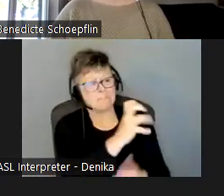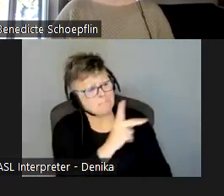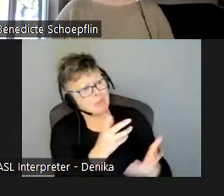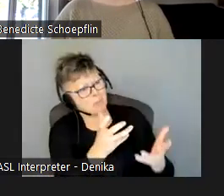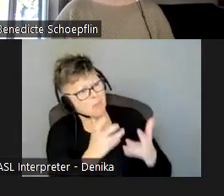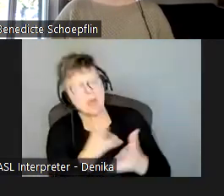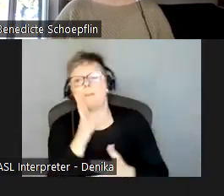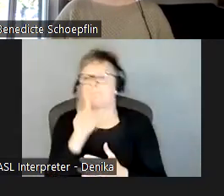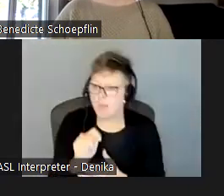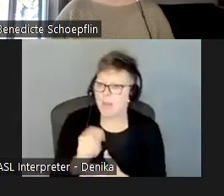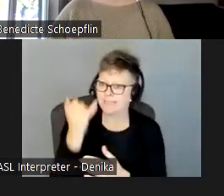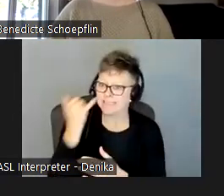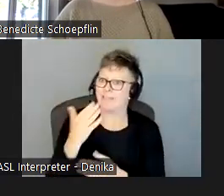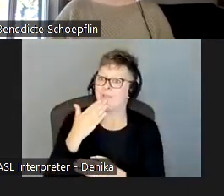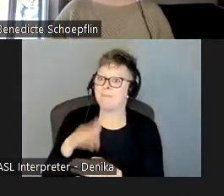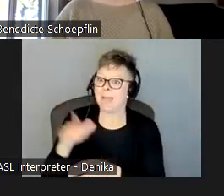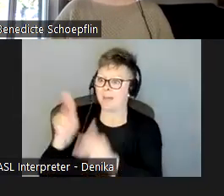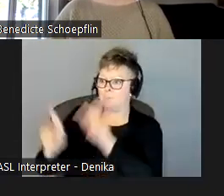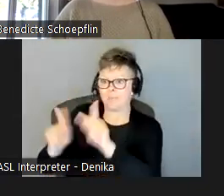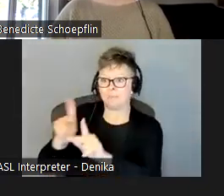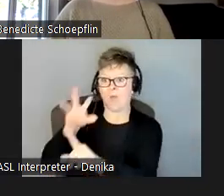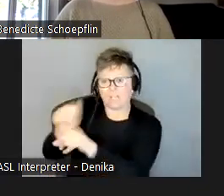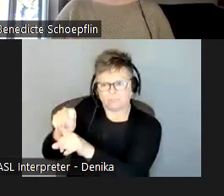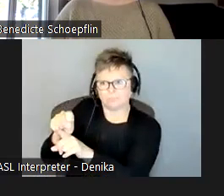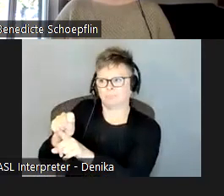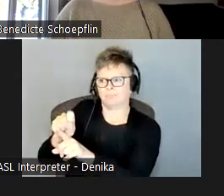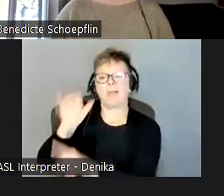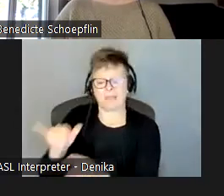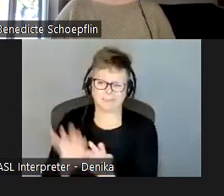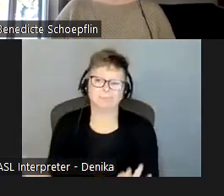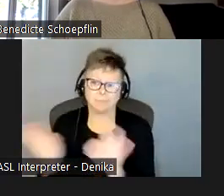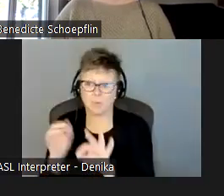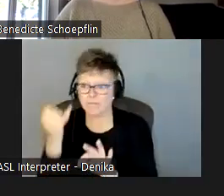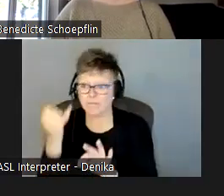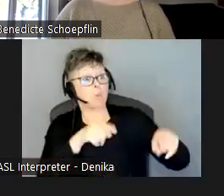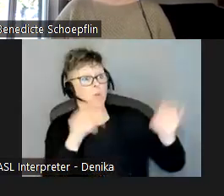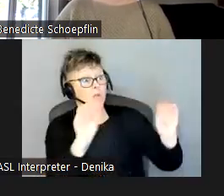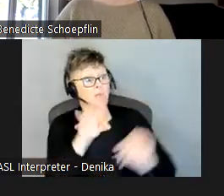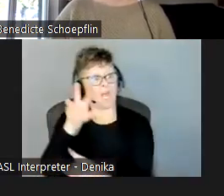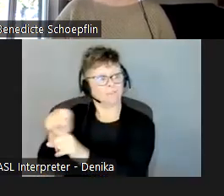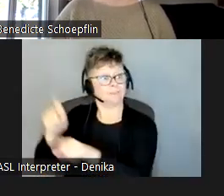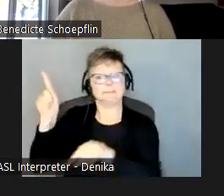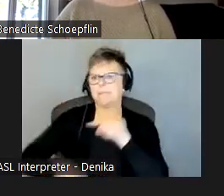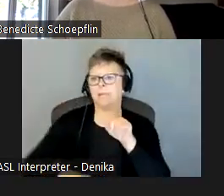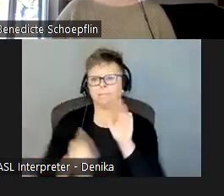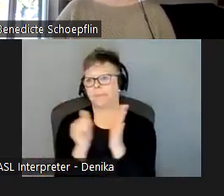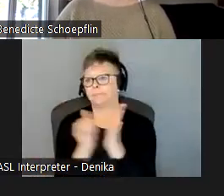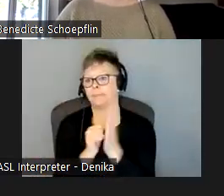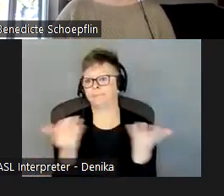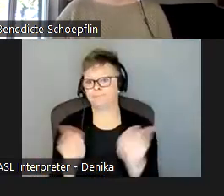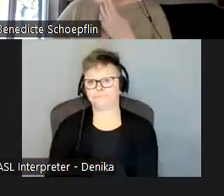good feeling than to us anyways, you know. Without them reporting, we can't catch them. So Thank